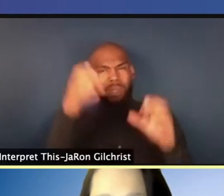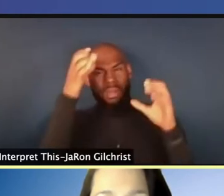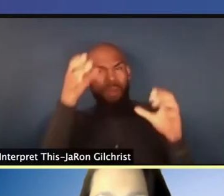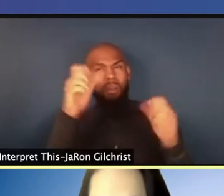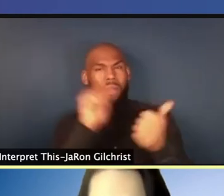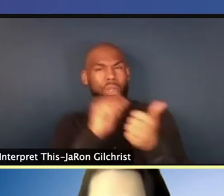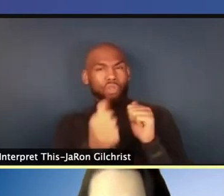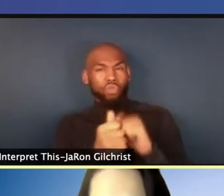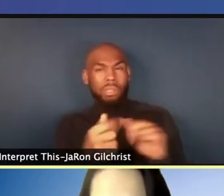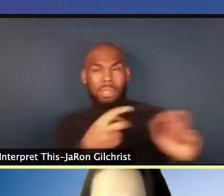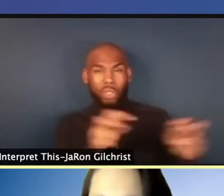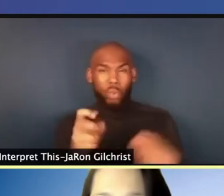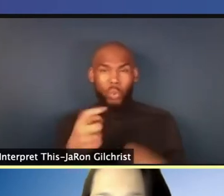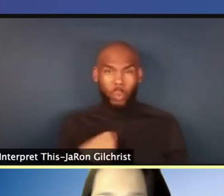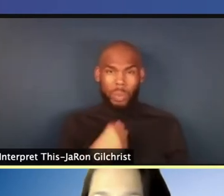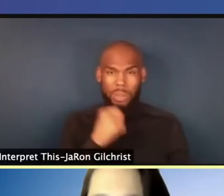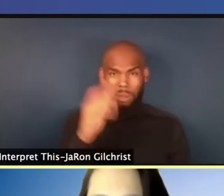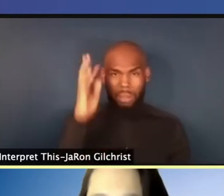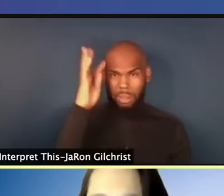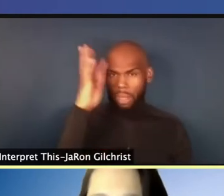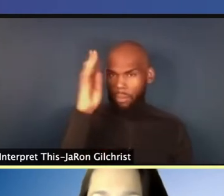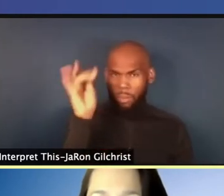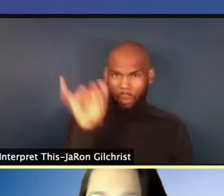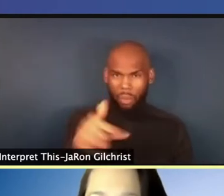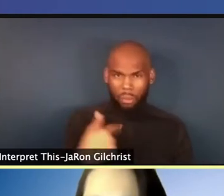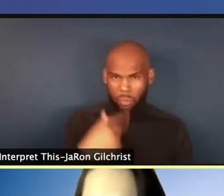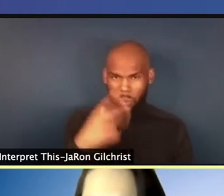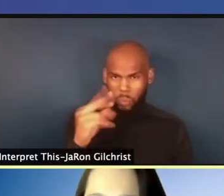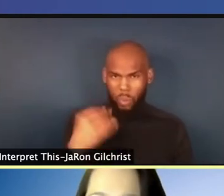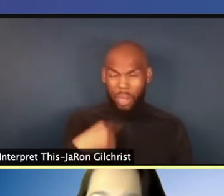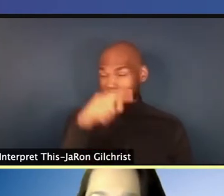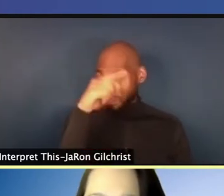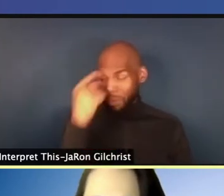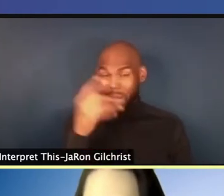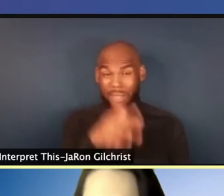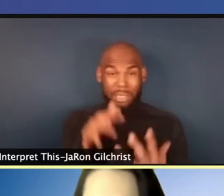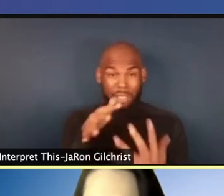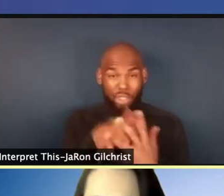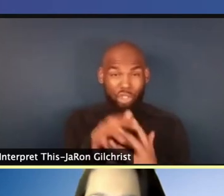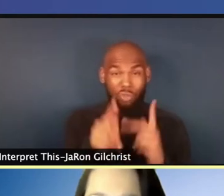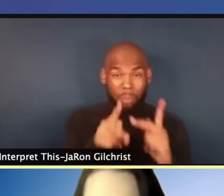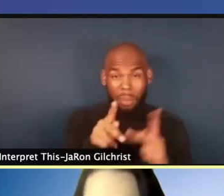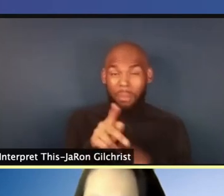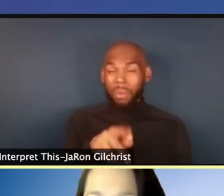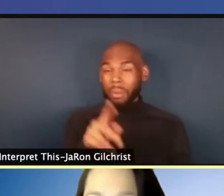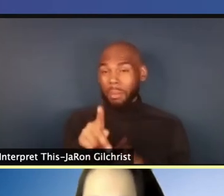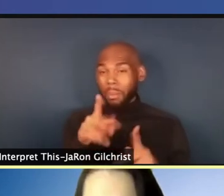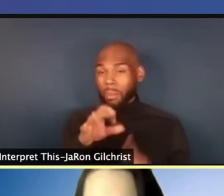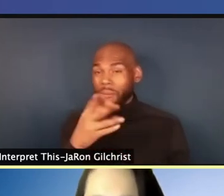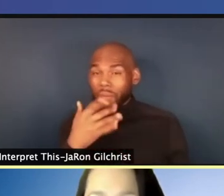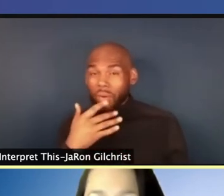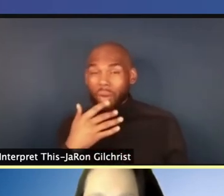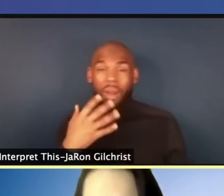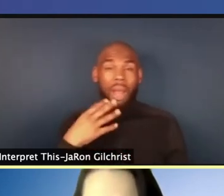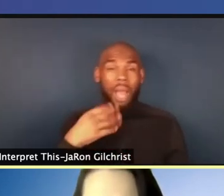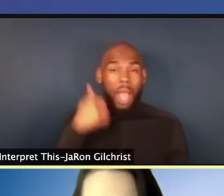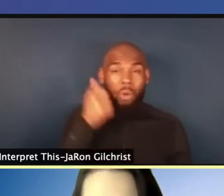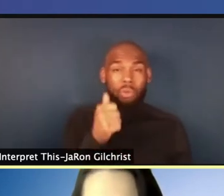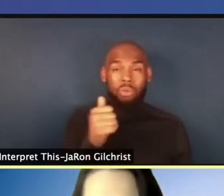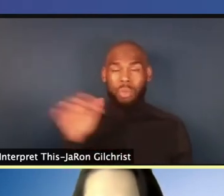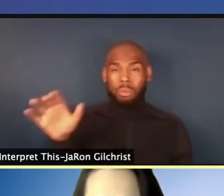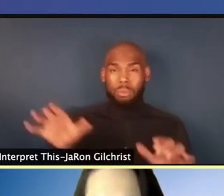Like, we did not come up with that. There are Black, Indigenous, people of color, elders who have been doing this work for a long,